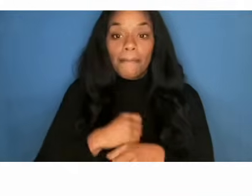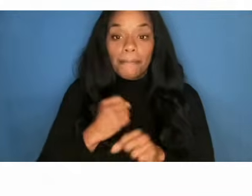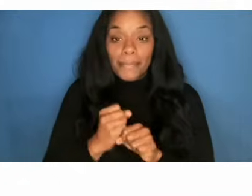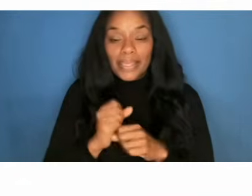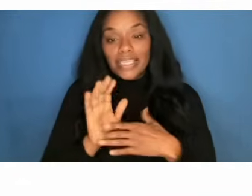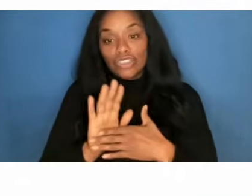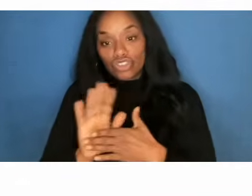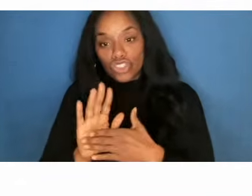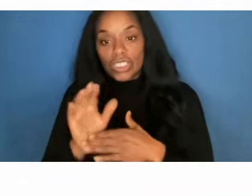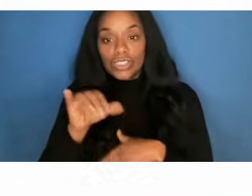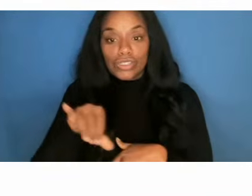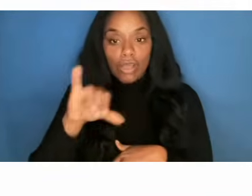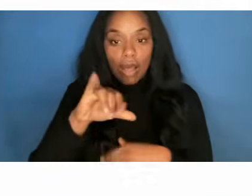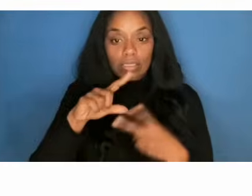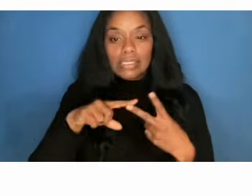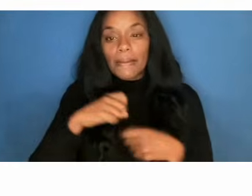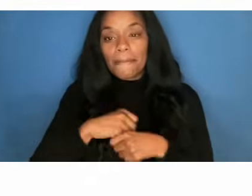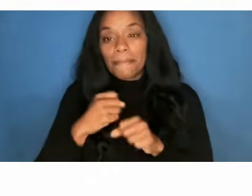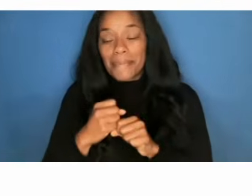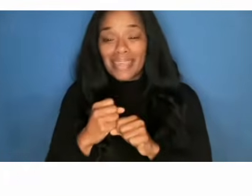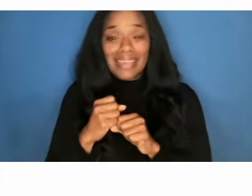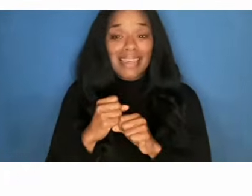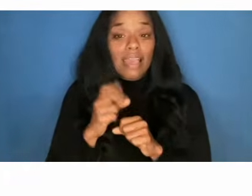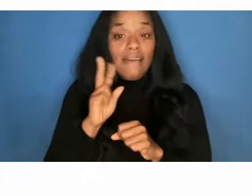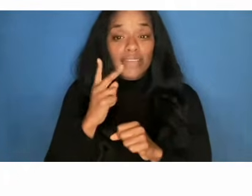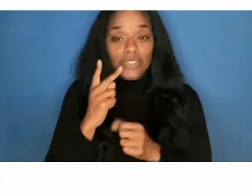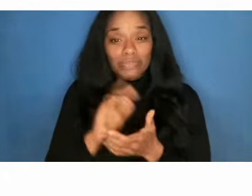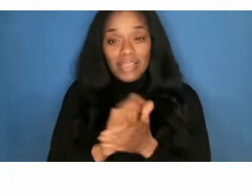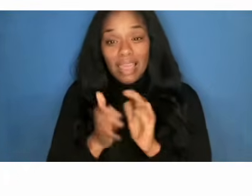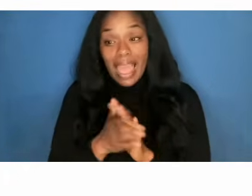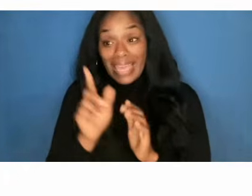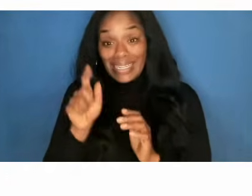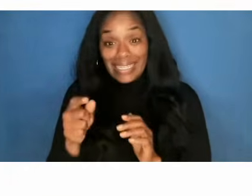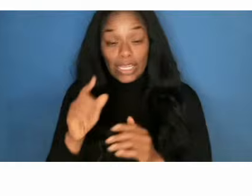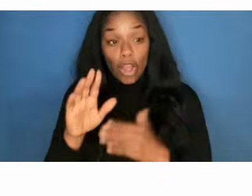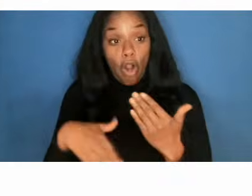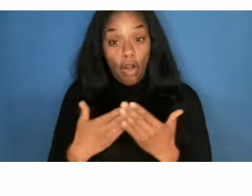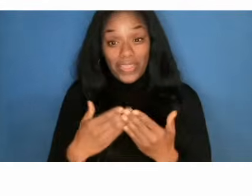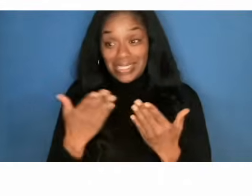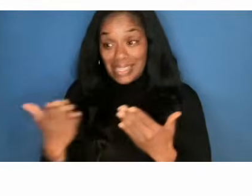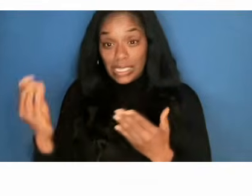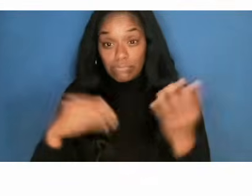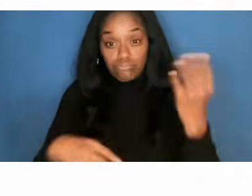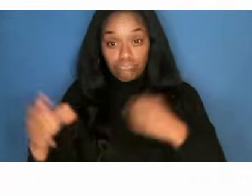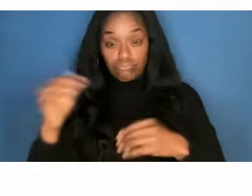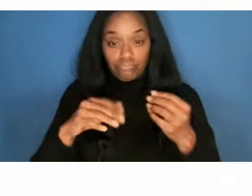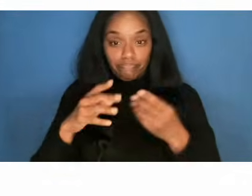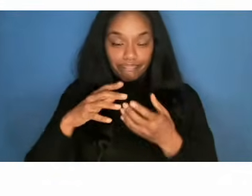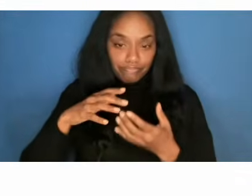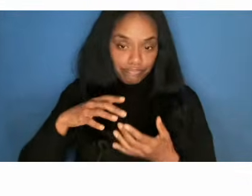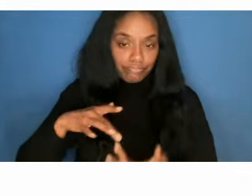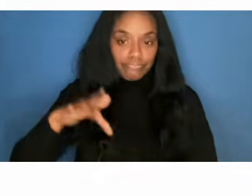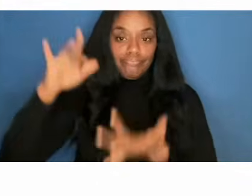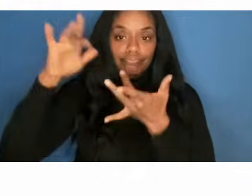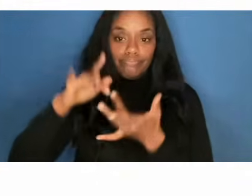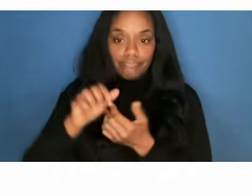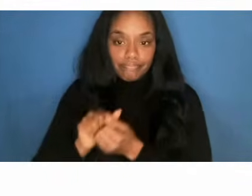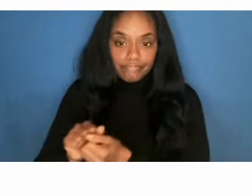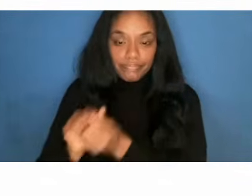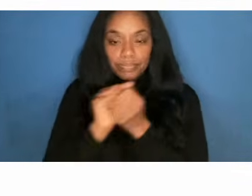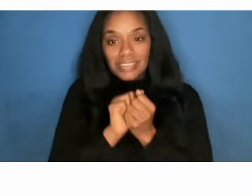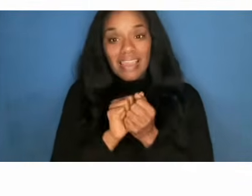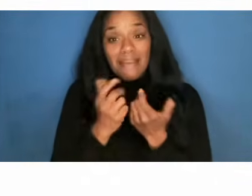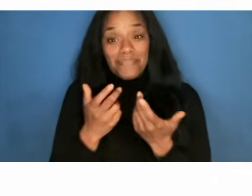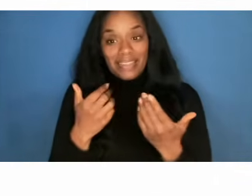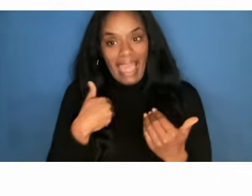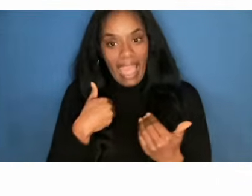making veggie burgers and needing to like combine all these ingredients together, like having the right gadgets is it does play a